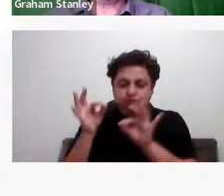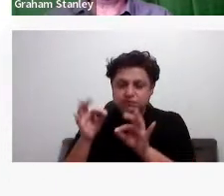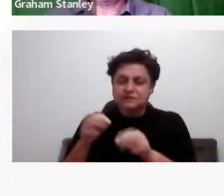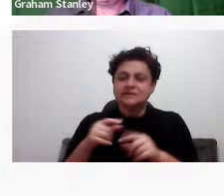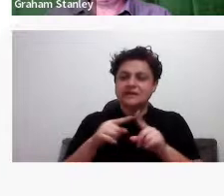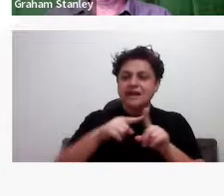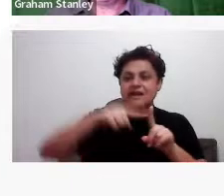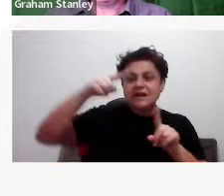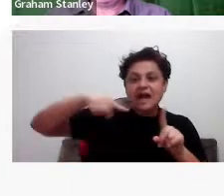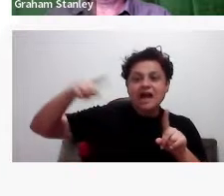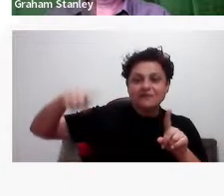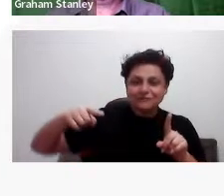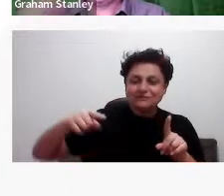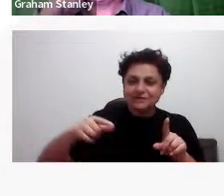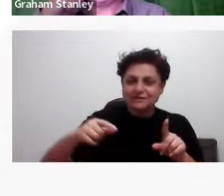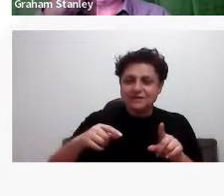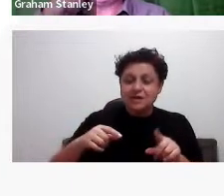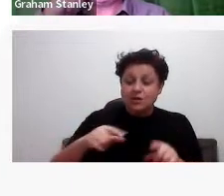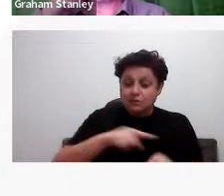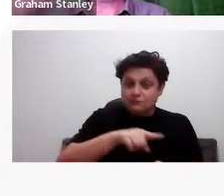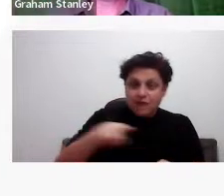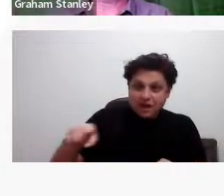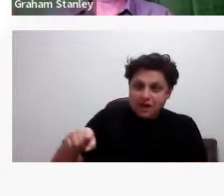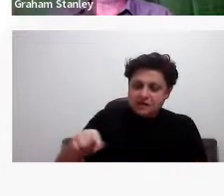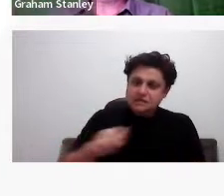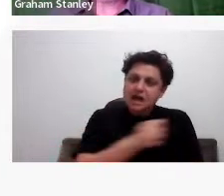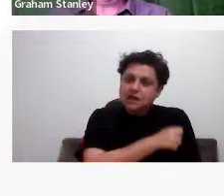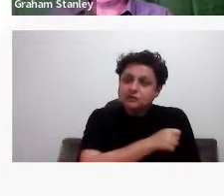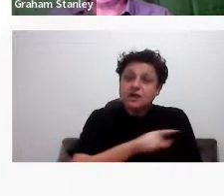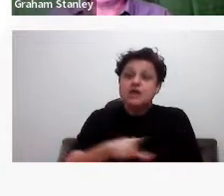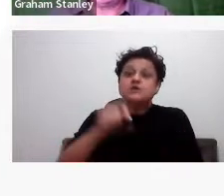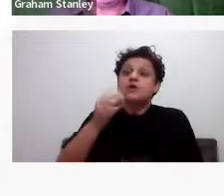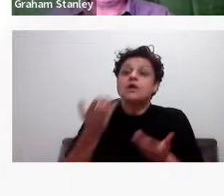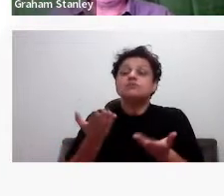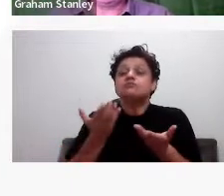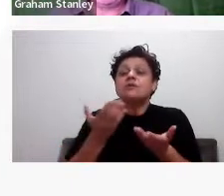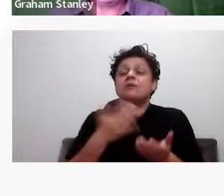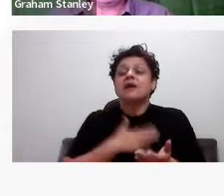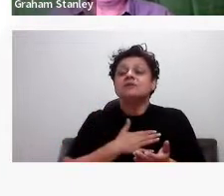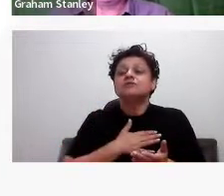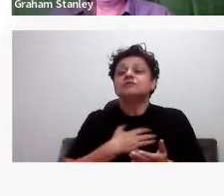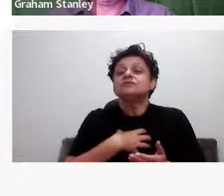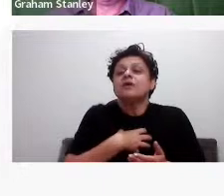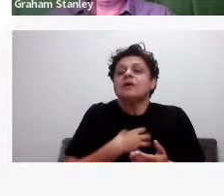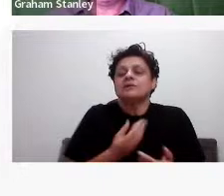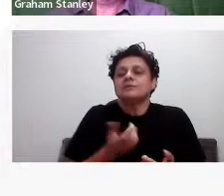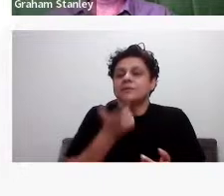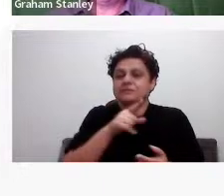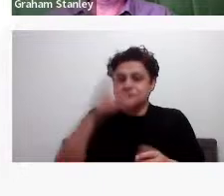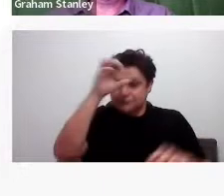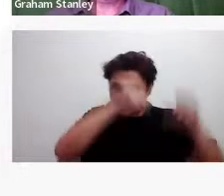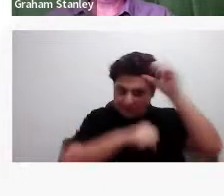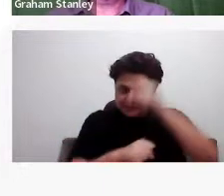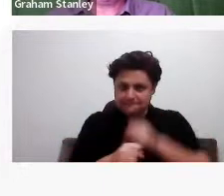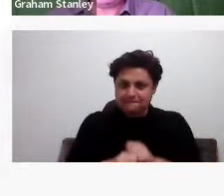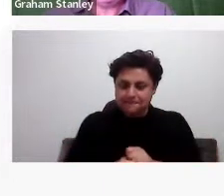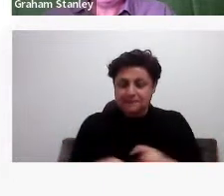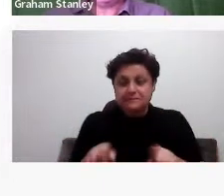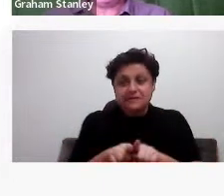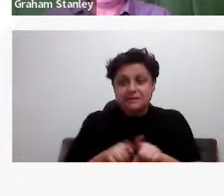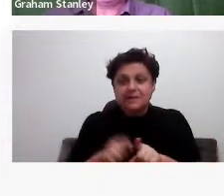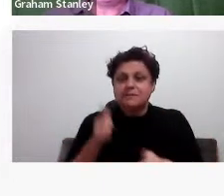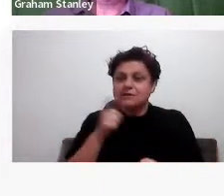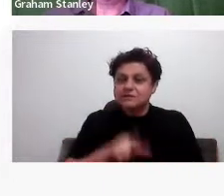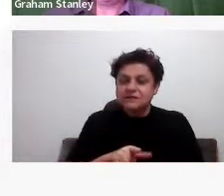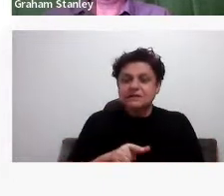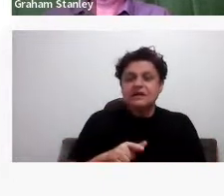step when considering how to differentiate in the classroom is to get to know the students in your classroom. One way to do this is to